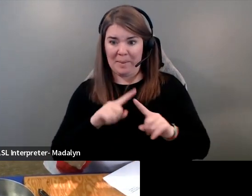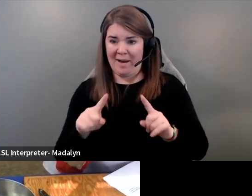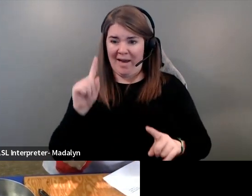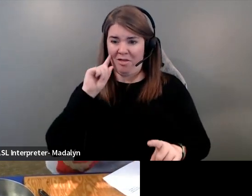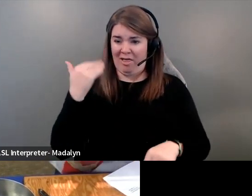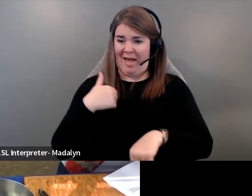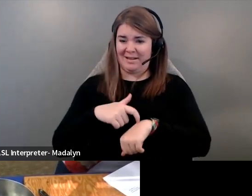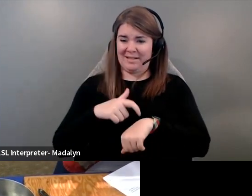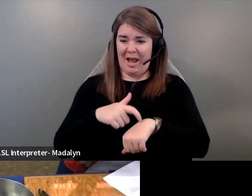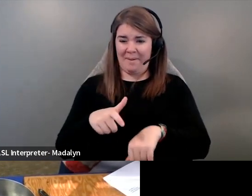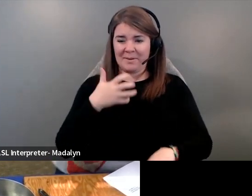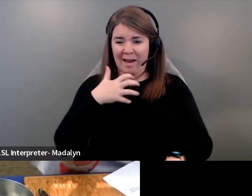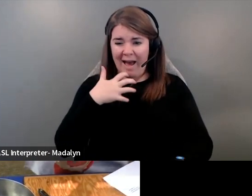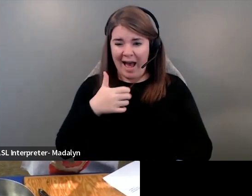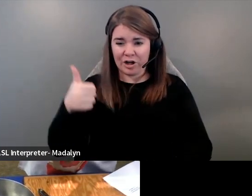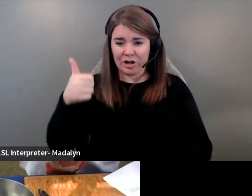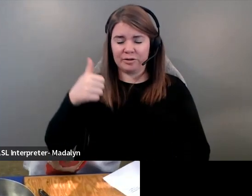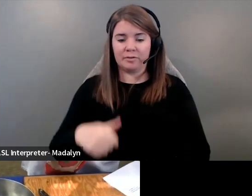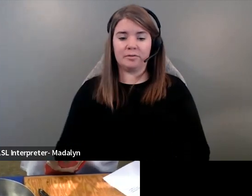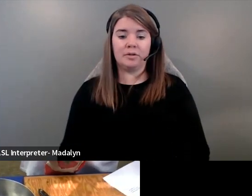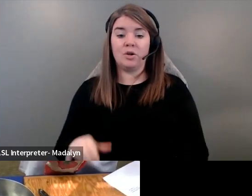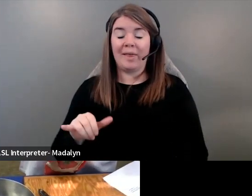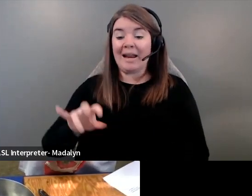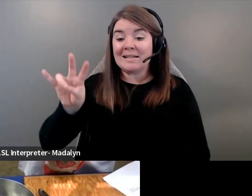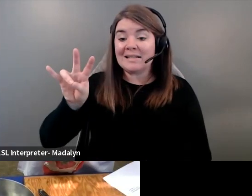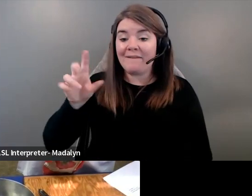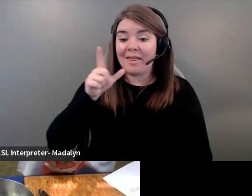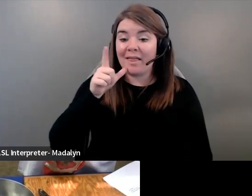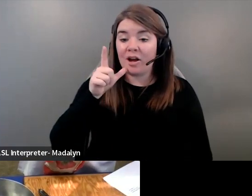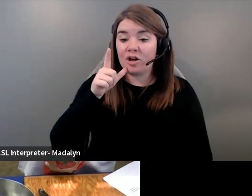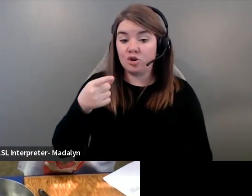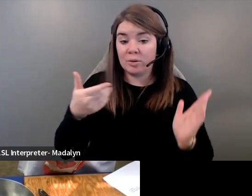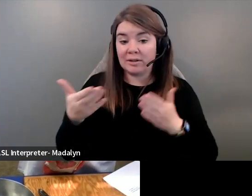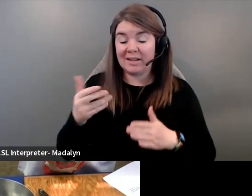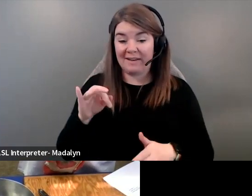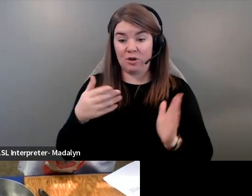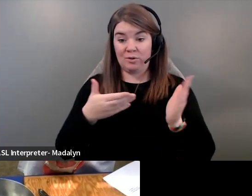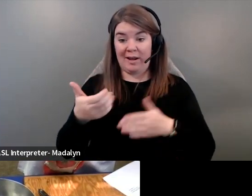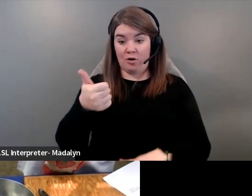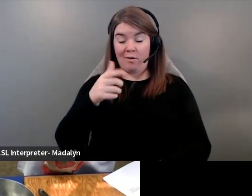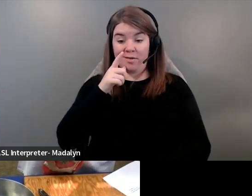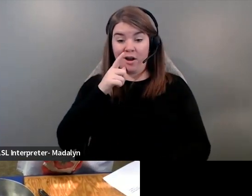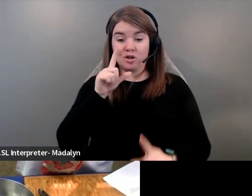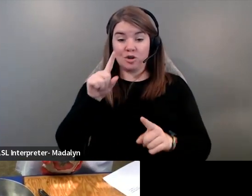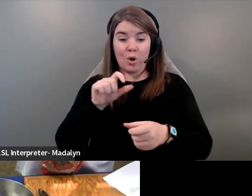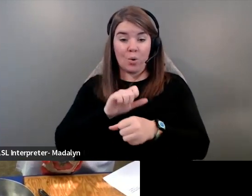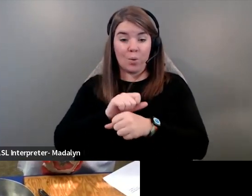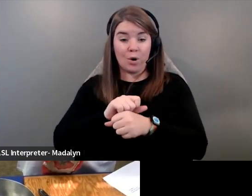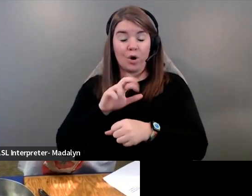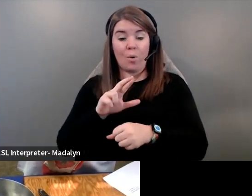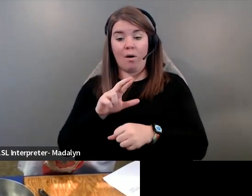those 7 lunches that you get out of this, if you're taking your own lunch with you to work or to school, you're likely to